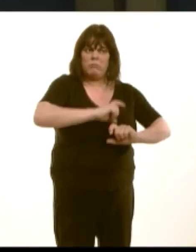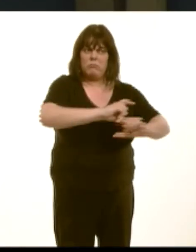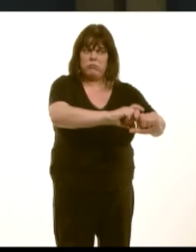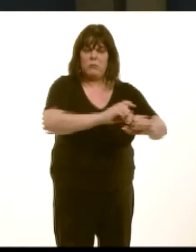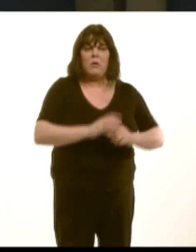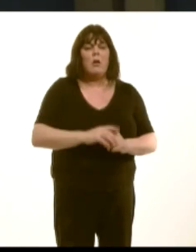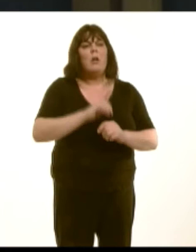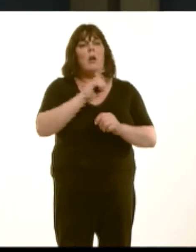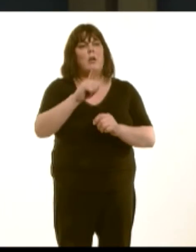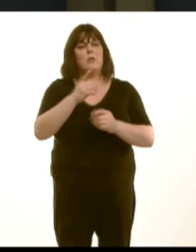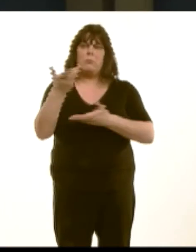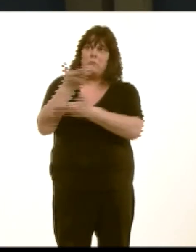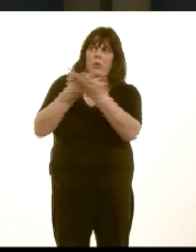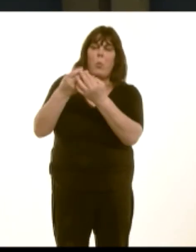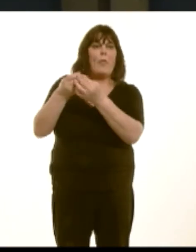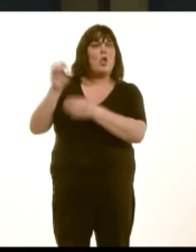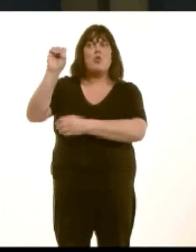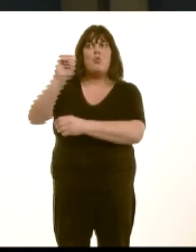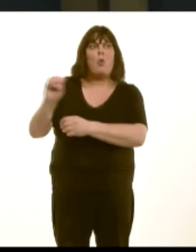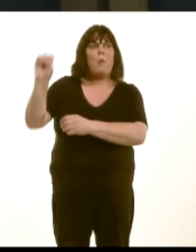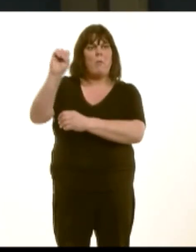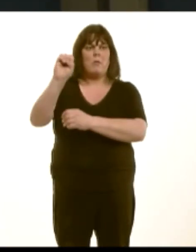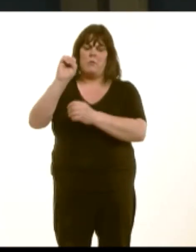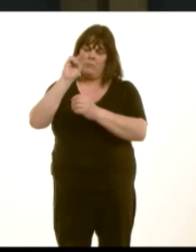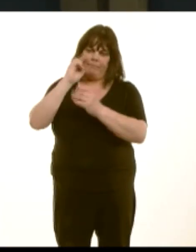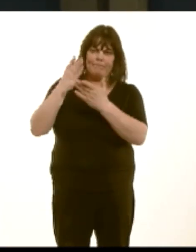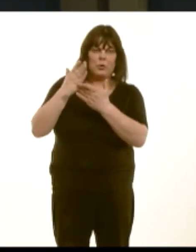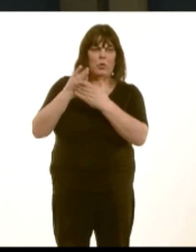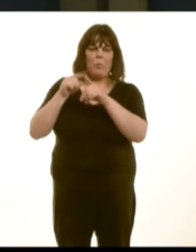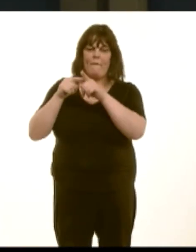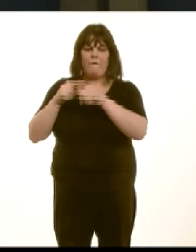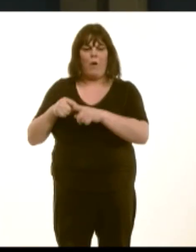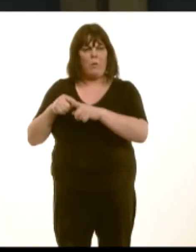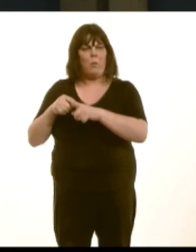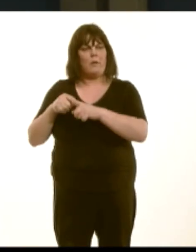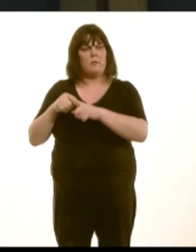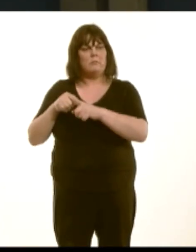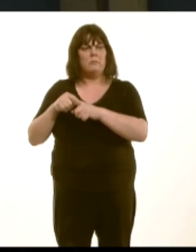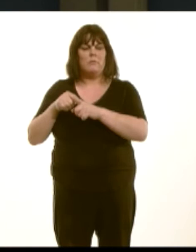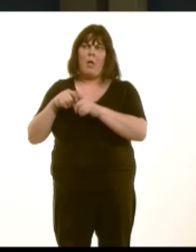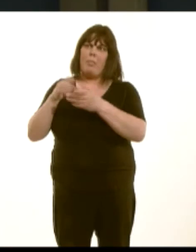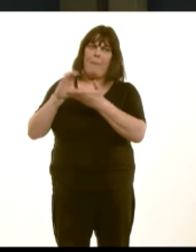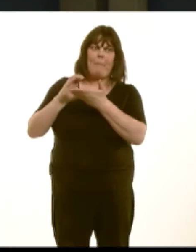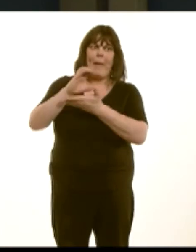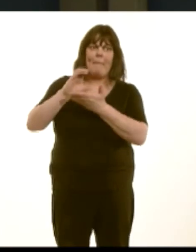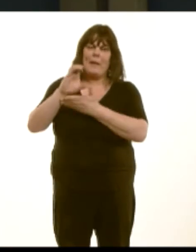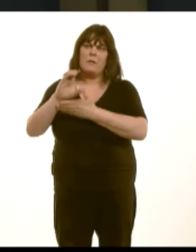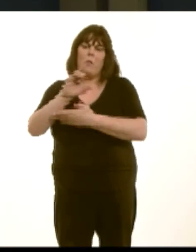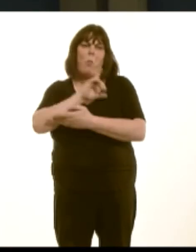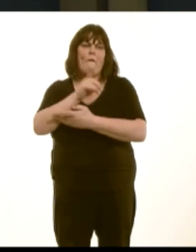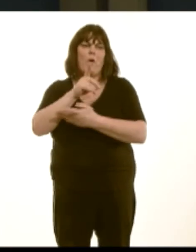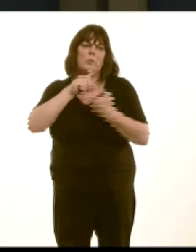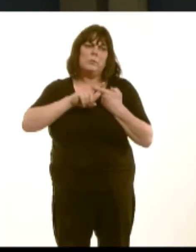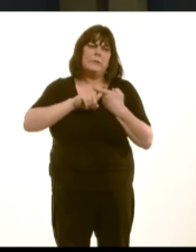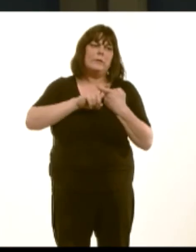you ensure that we follow the fundamental principle of these payments, that they are there to sustain